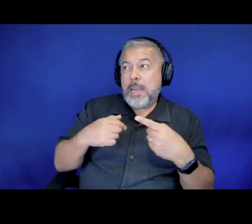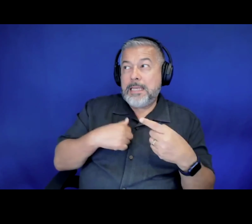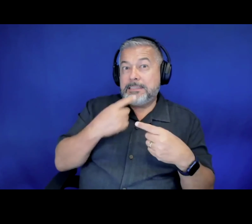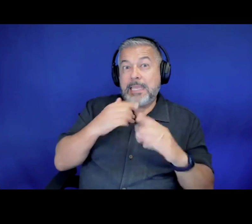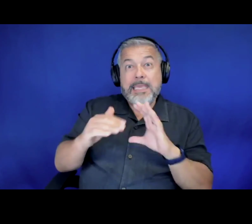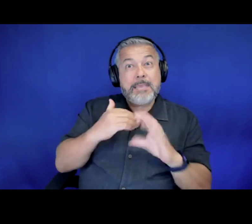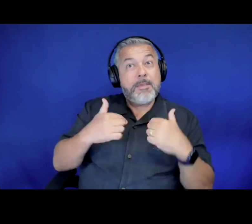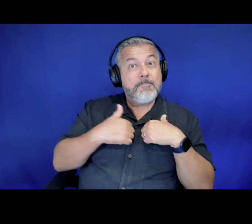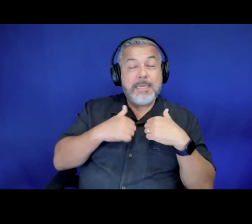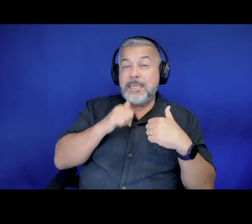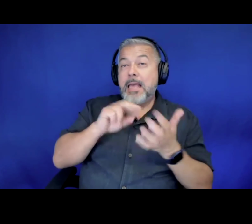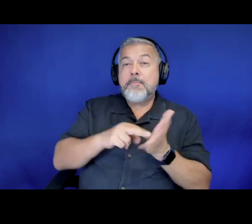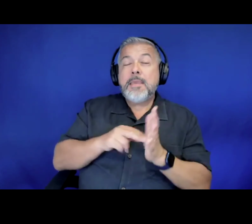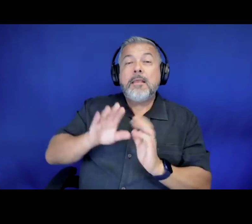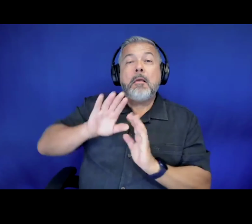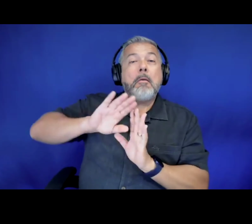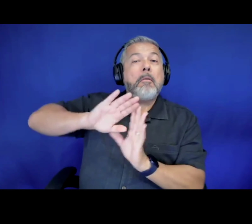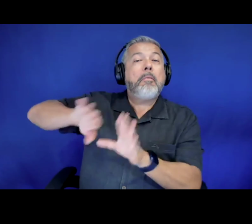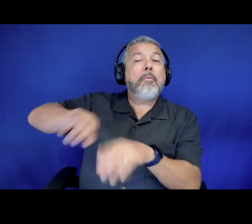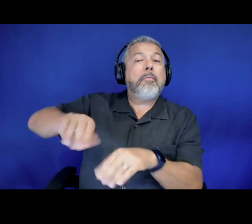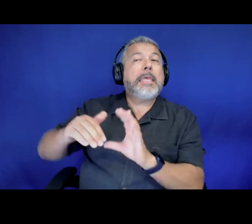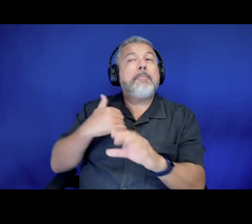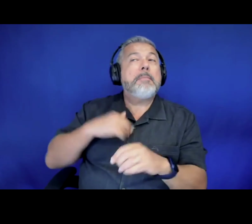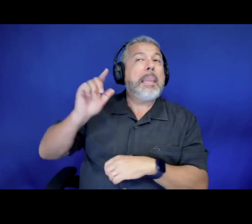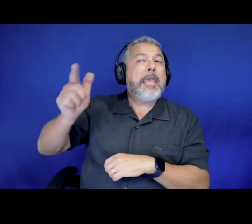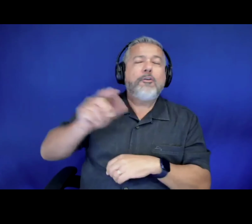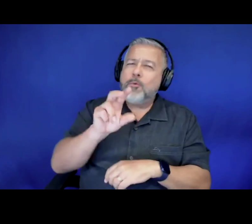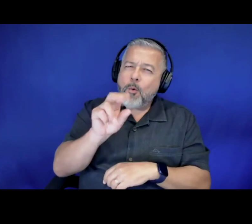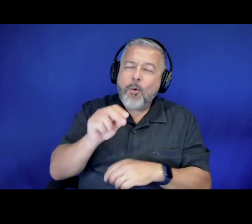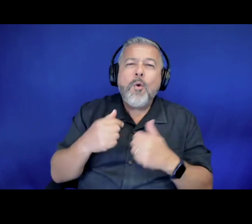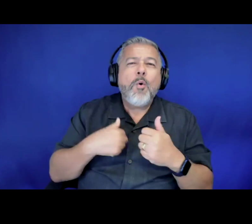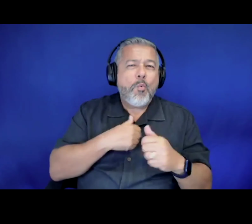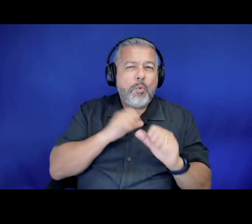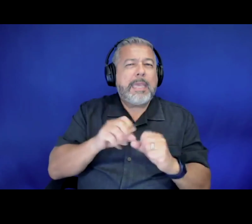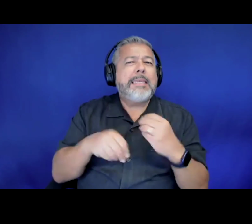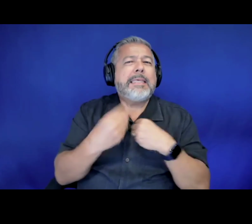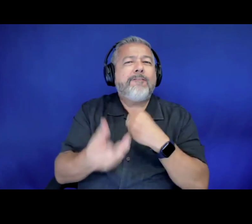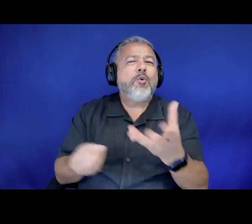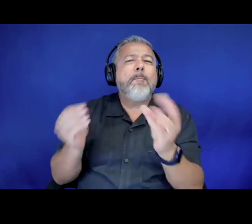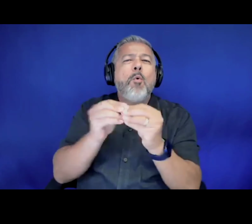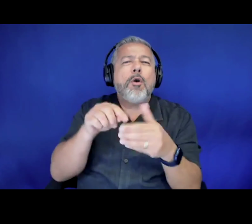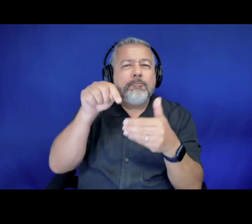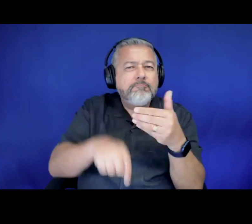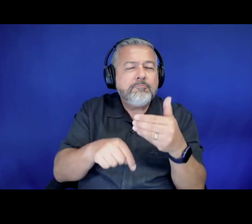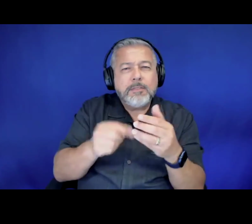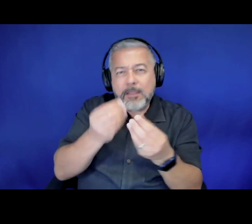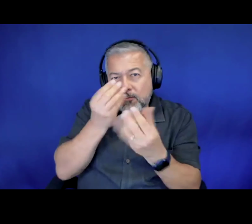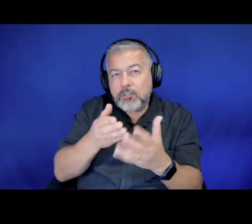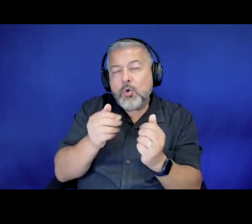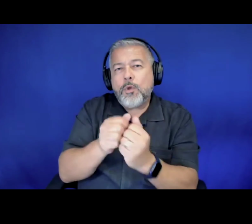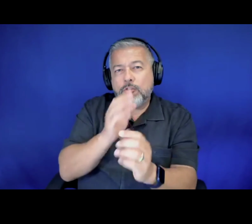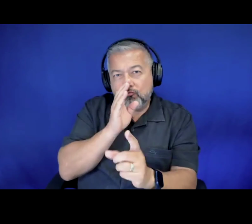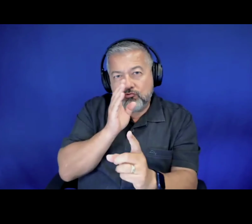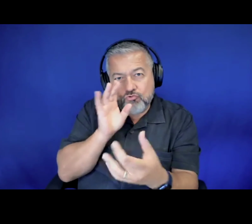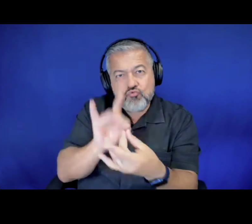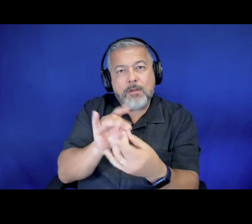trying to push you off. We can give you way more information on a direct and give